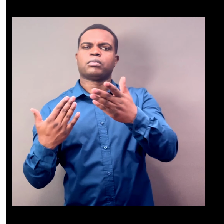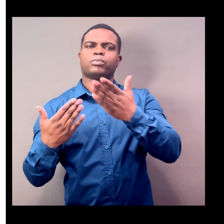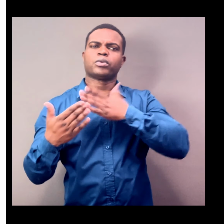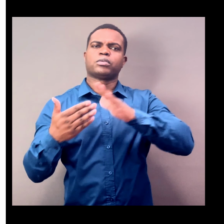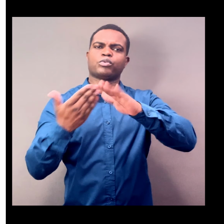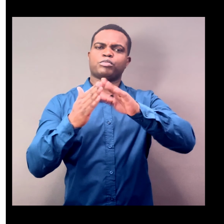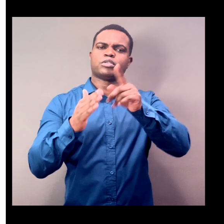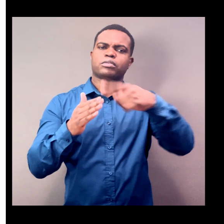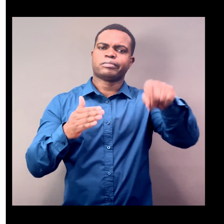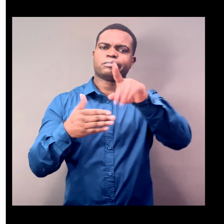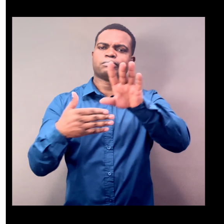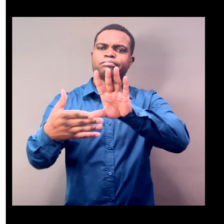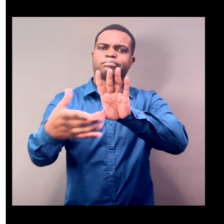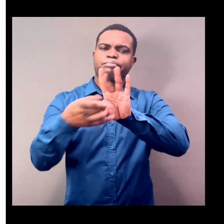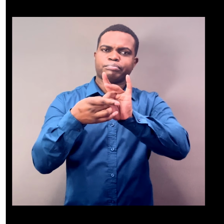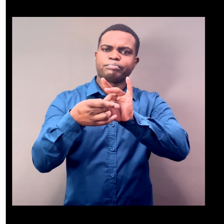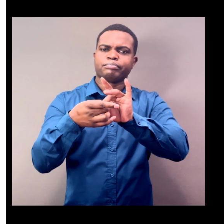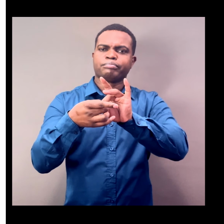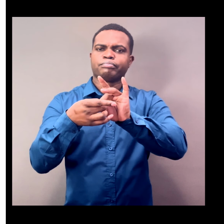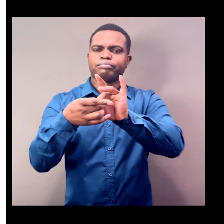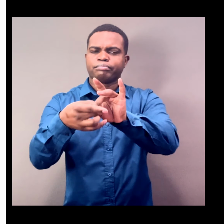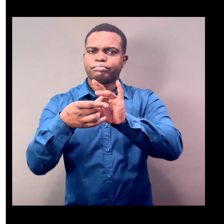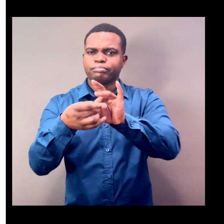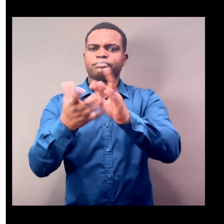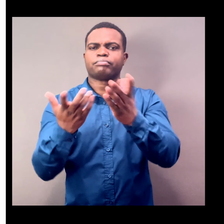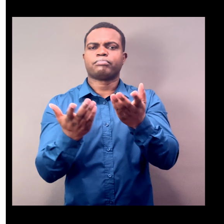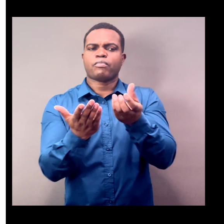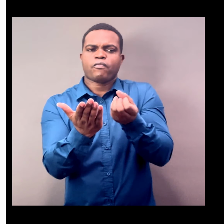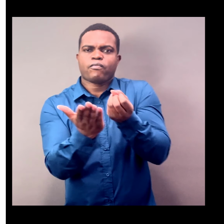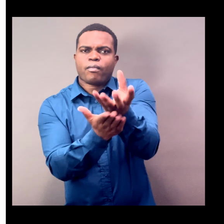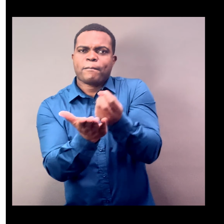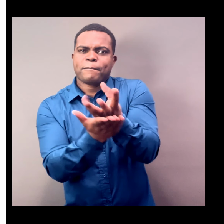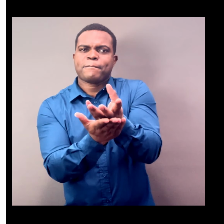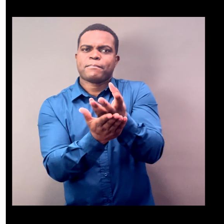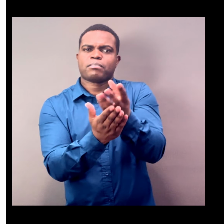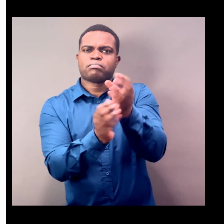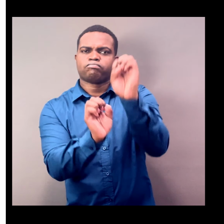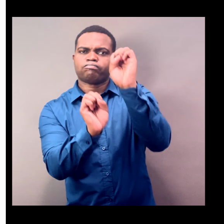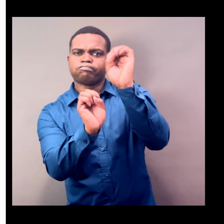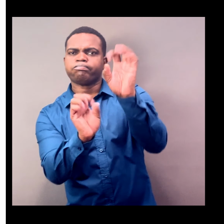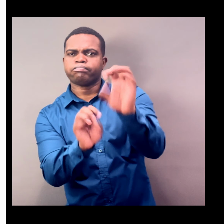community engagement you want to embark on is to inform,